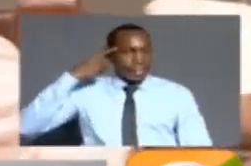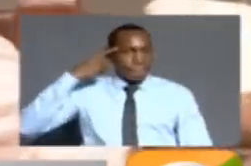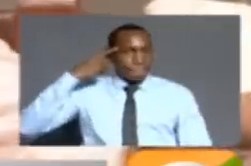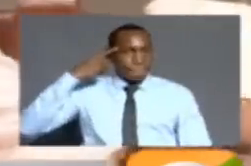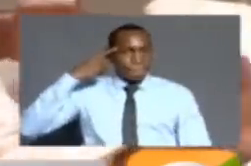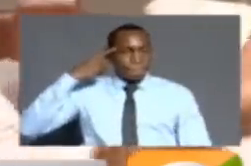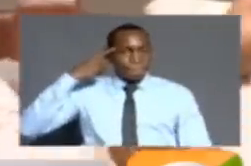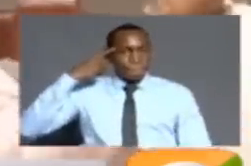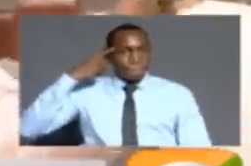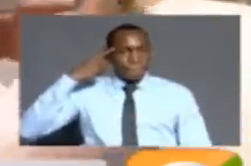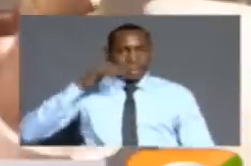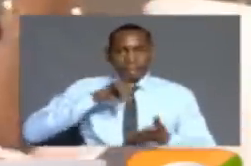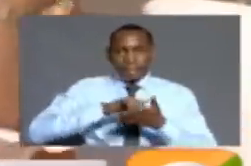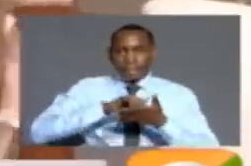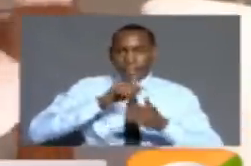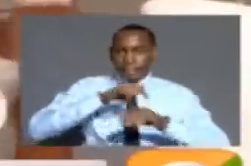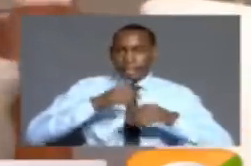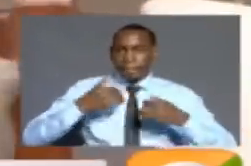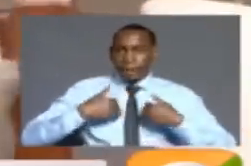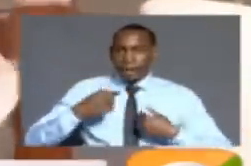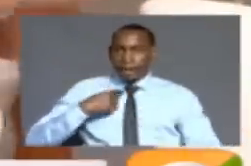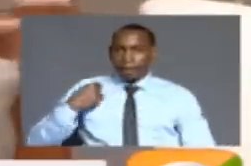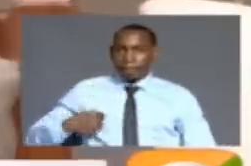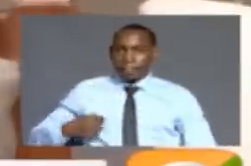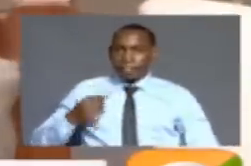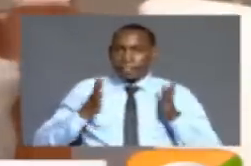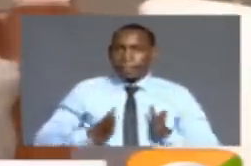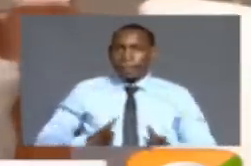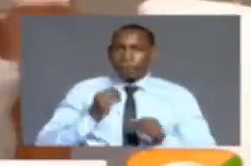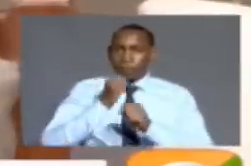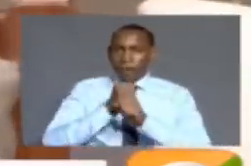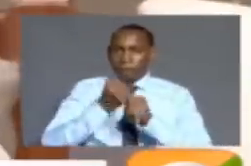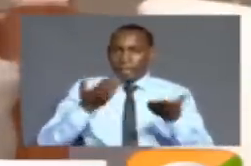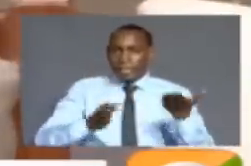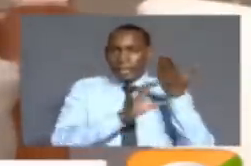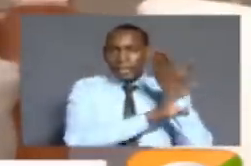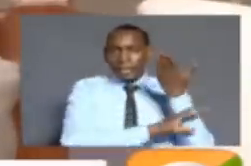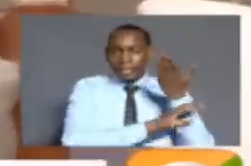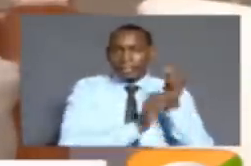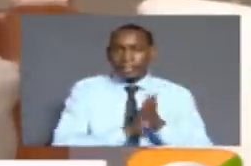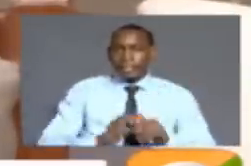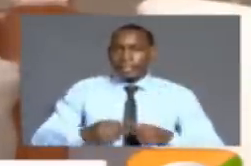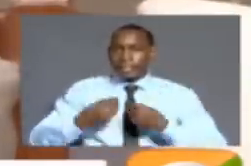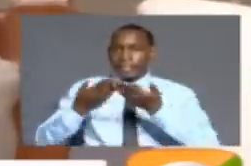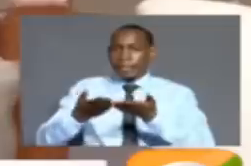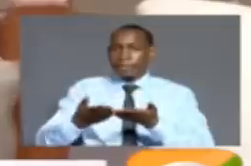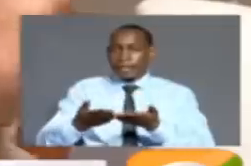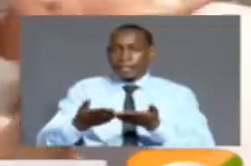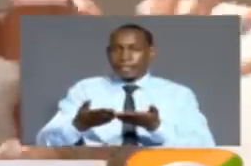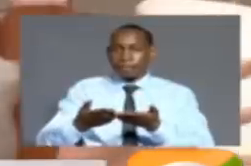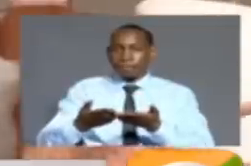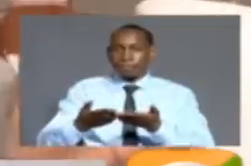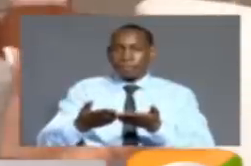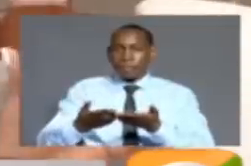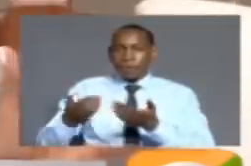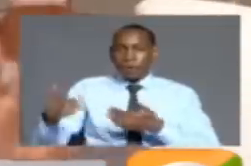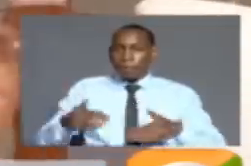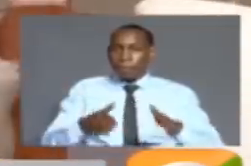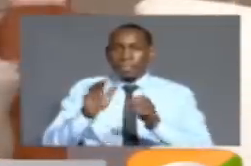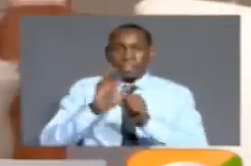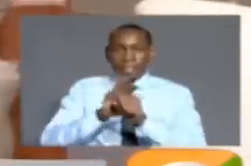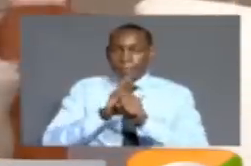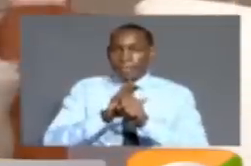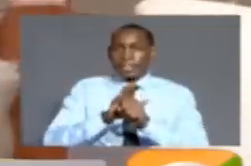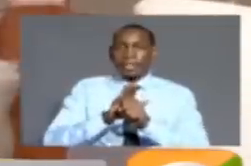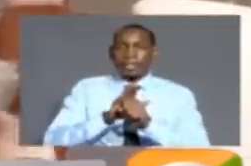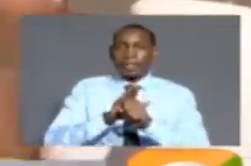of the debt. Mm. When we have these Chinese doing whatever it is they are doing in the country, I think we are giving them too much blank checks, basically. So you